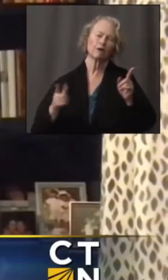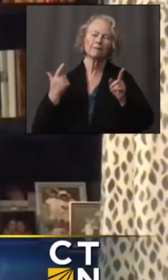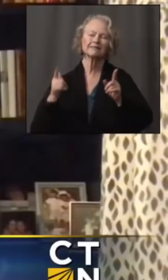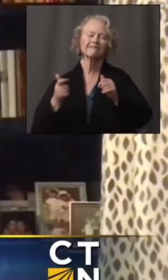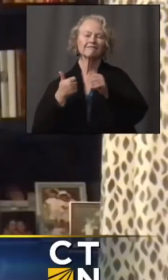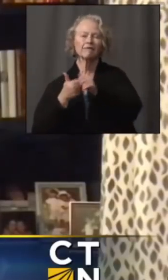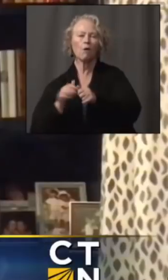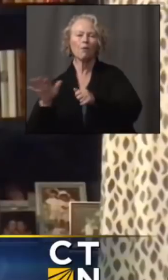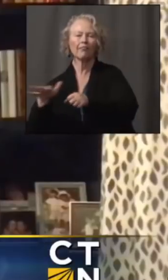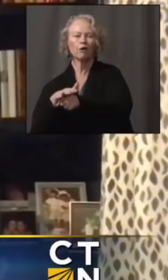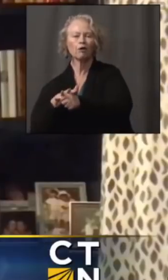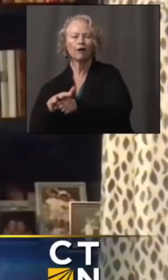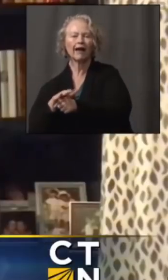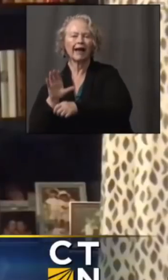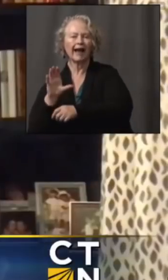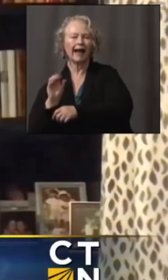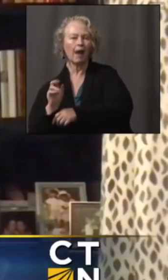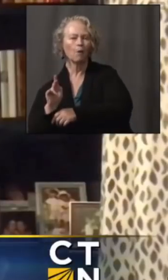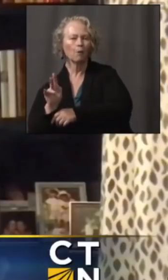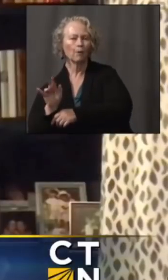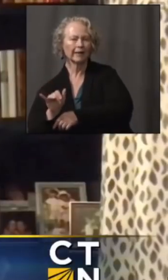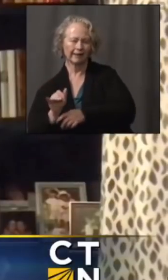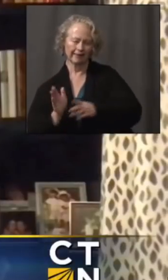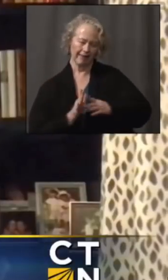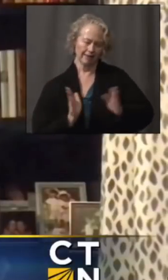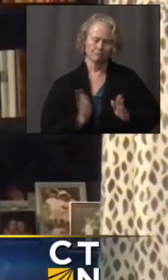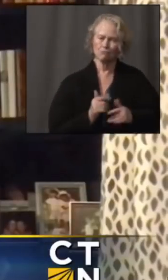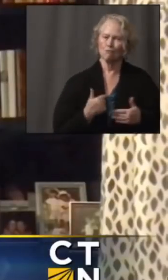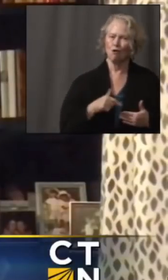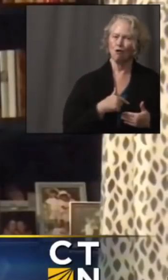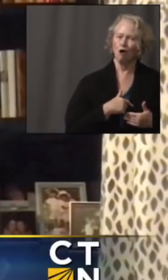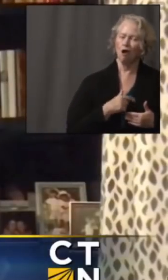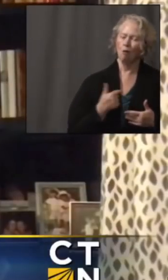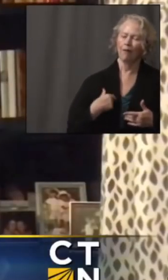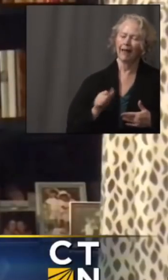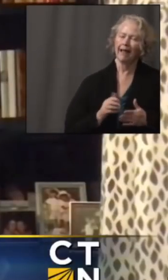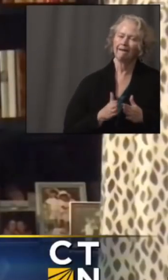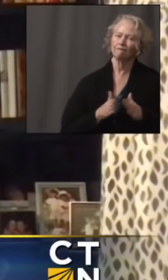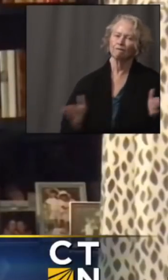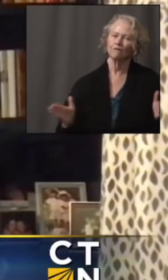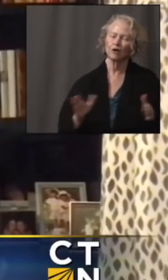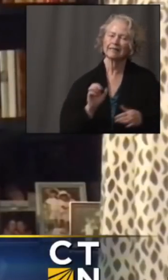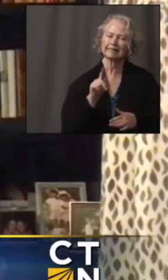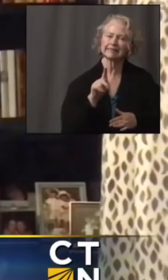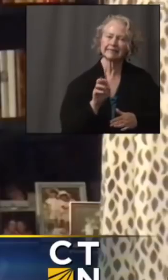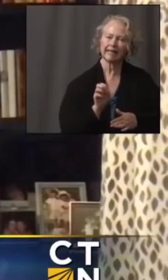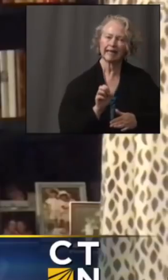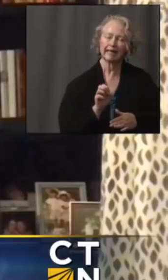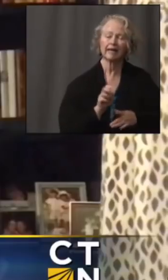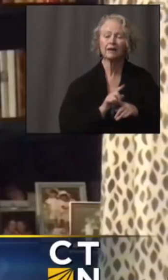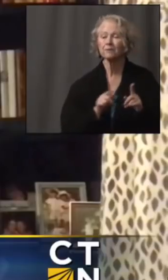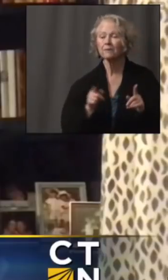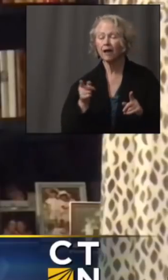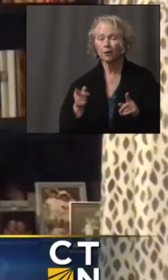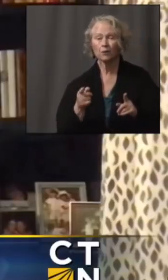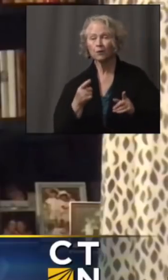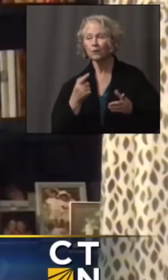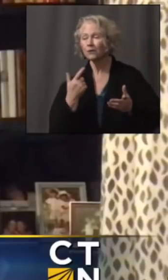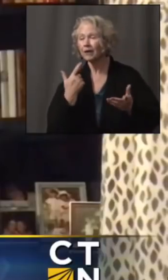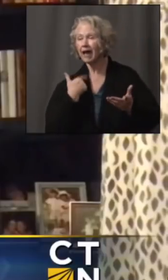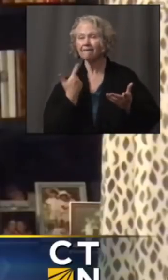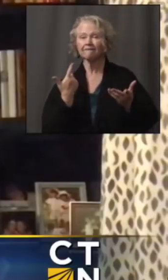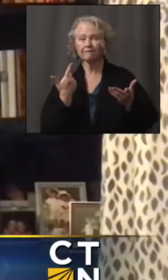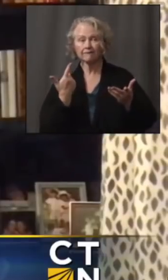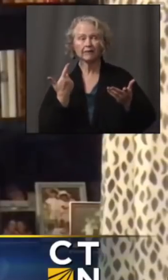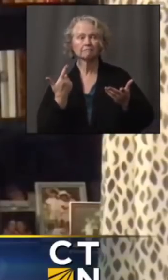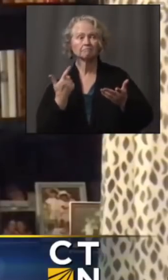county or regional basis than smaller states where we do them on a statewide basis. But you've just described some other options that will